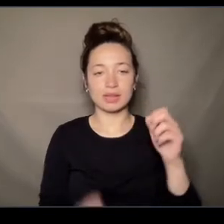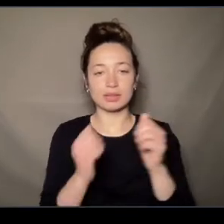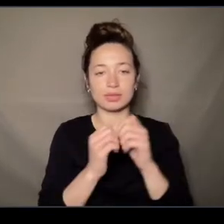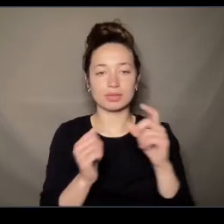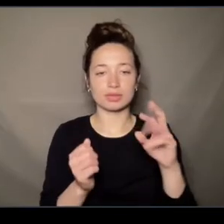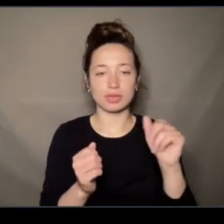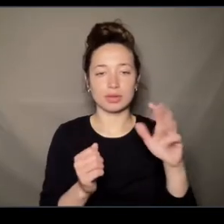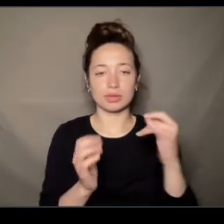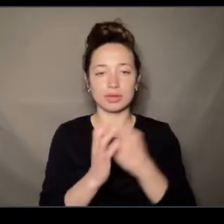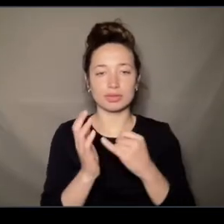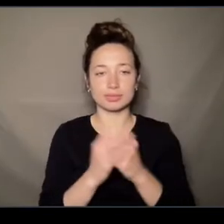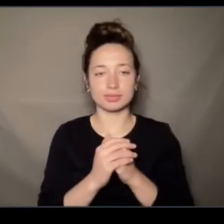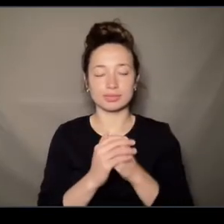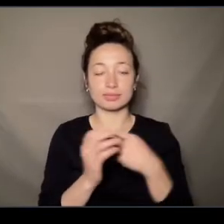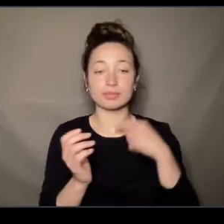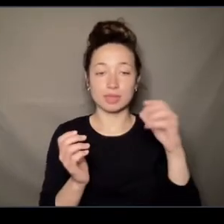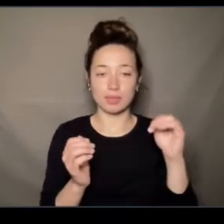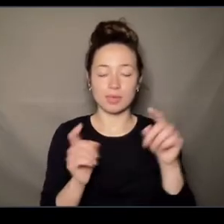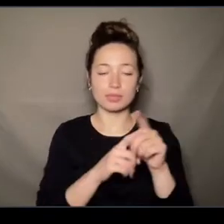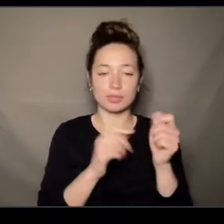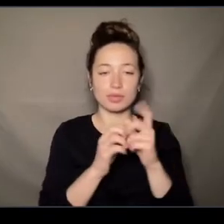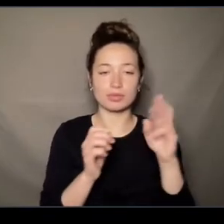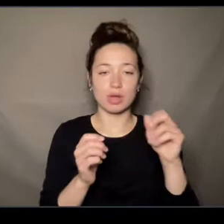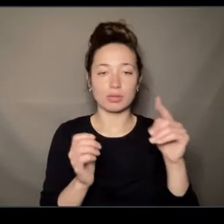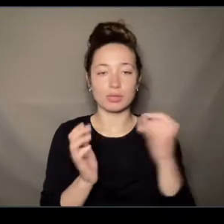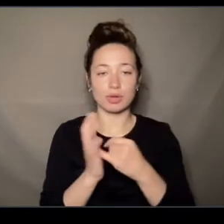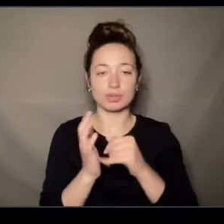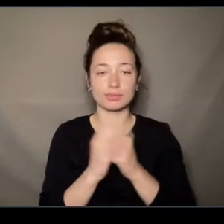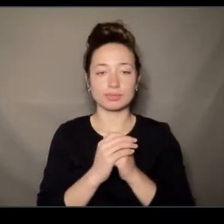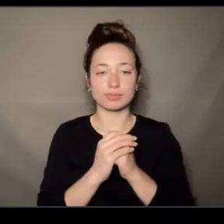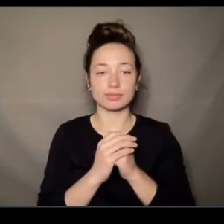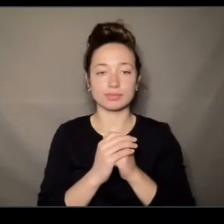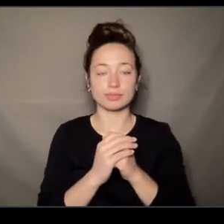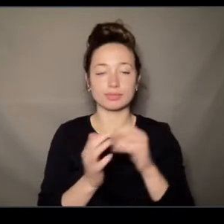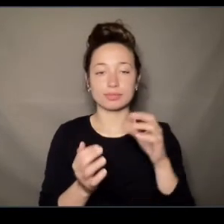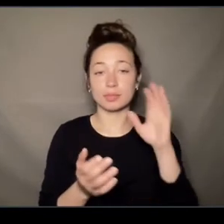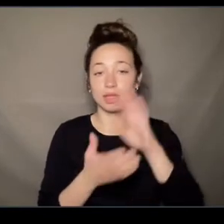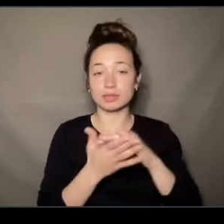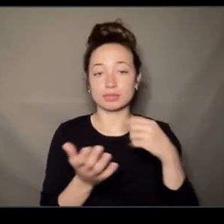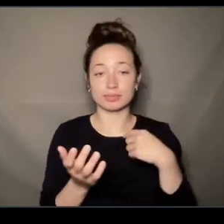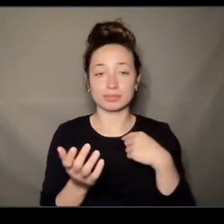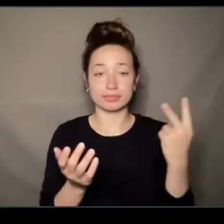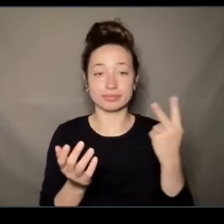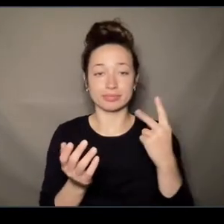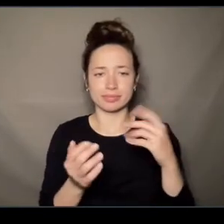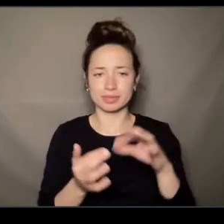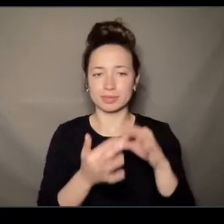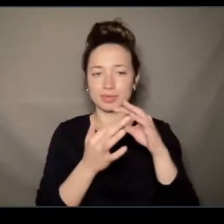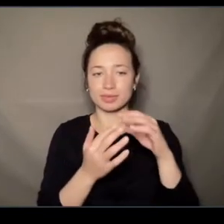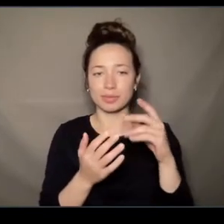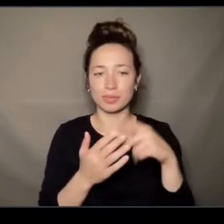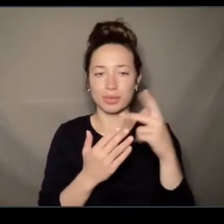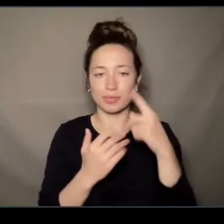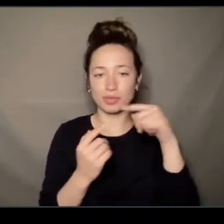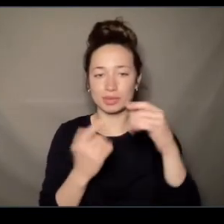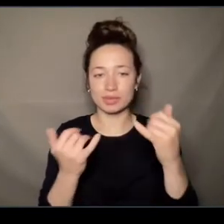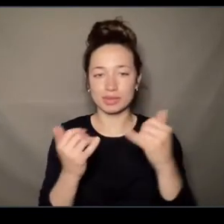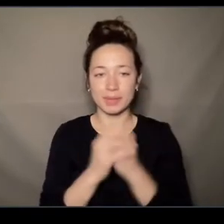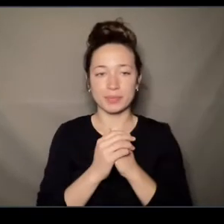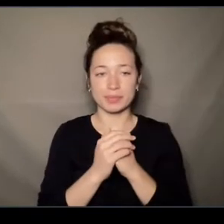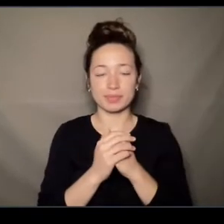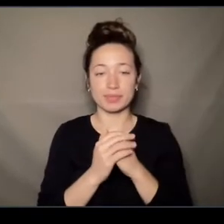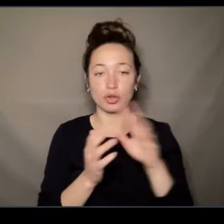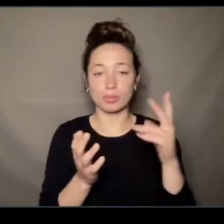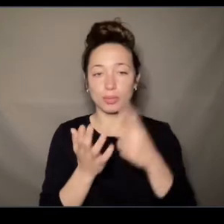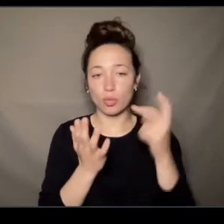Diane McGarry with Dracut Arts. And I'm Tom McGarry, also with Dracut Arts. My husband Tom and I have a very special program for you today.